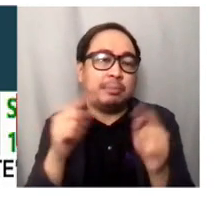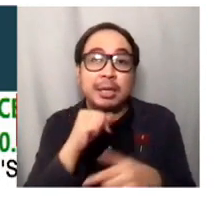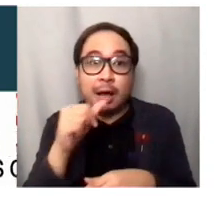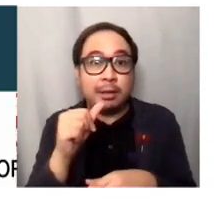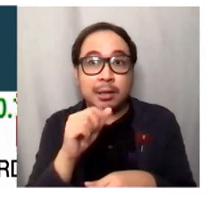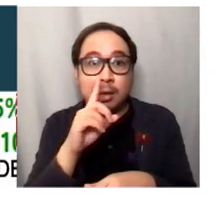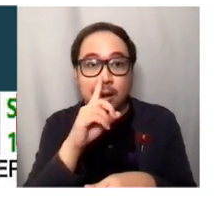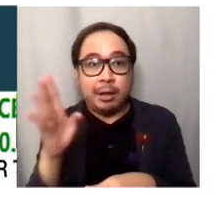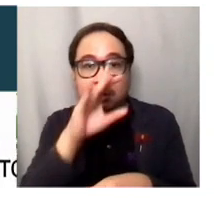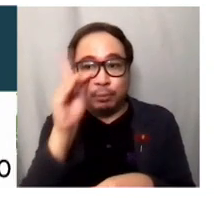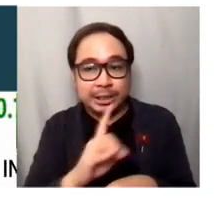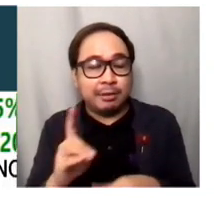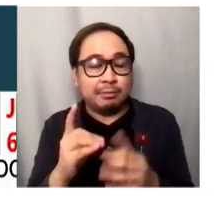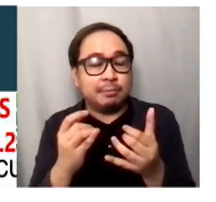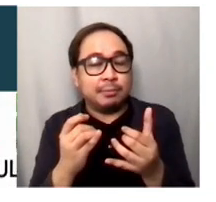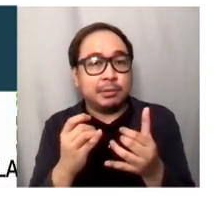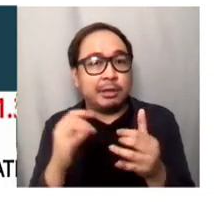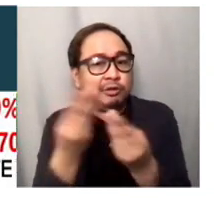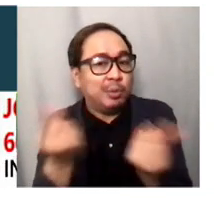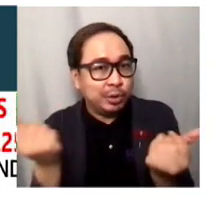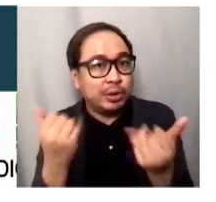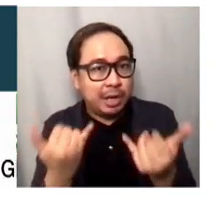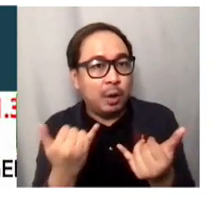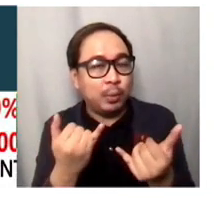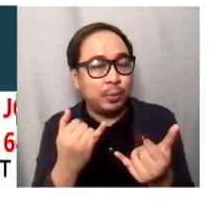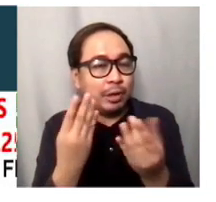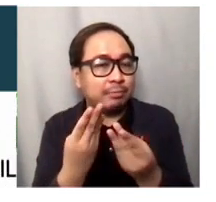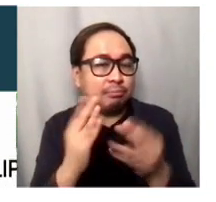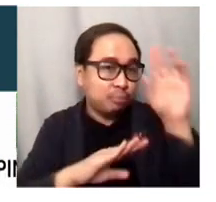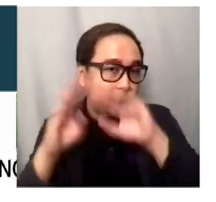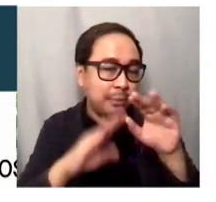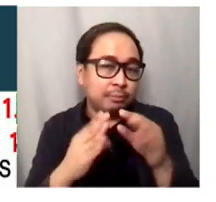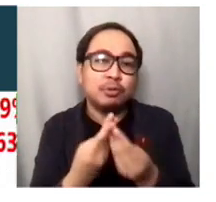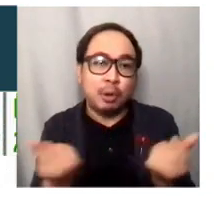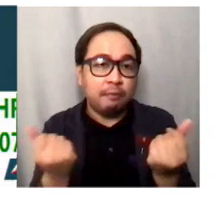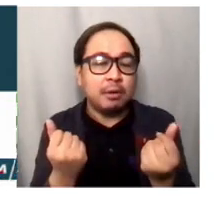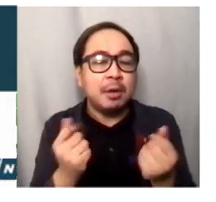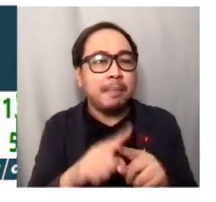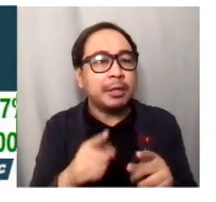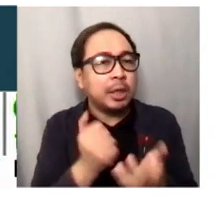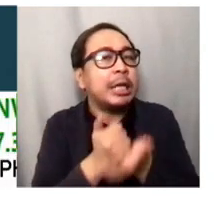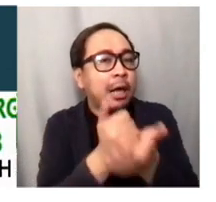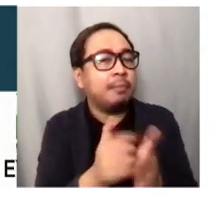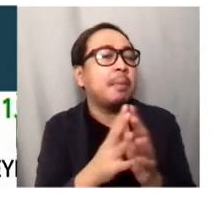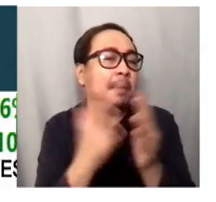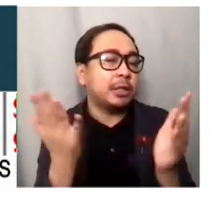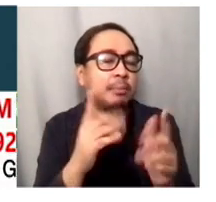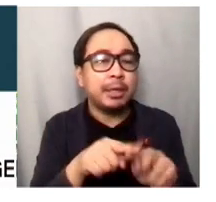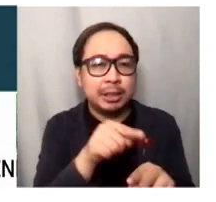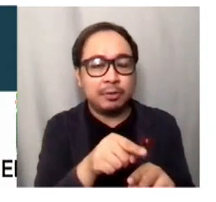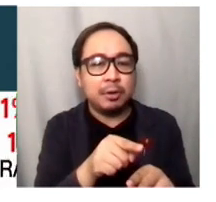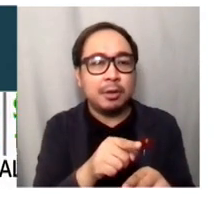100% solution to the problems that we face, but it surely helps a lot. It also assures our membership,